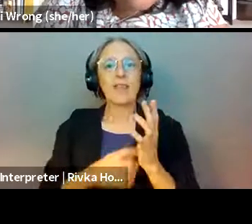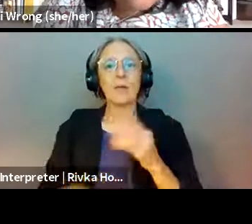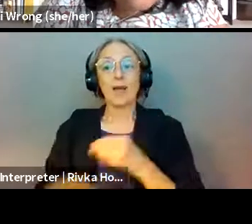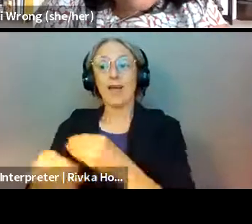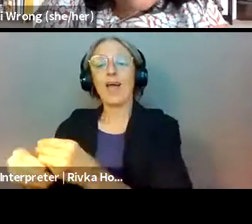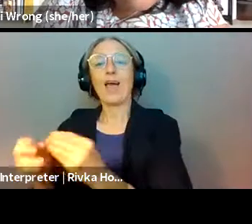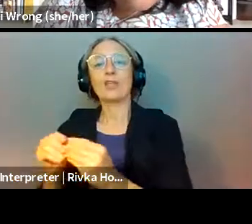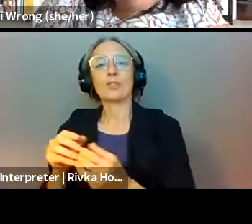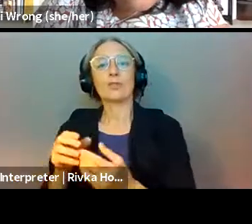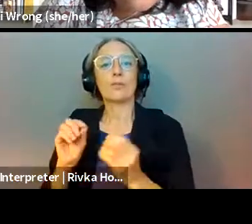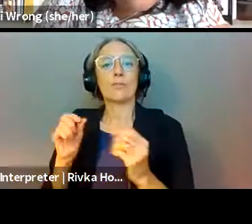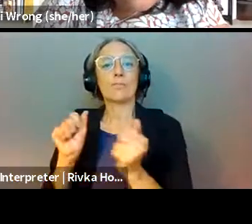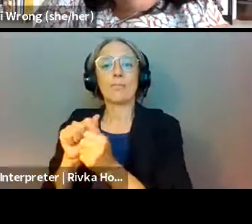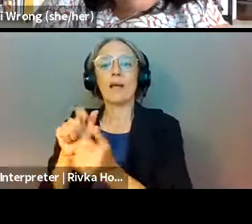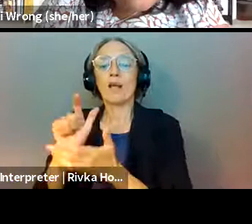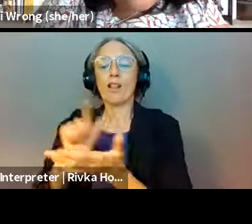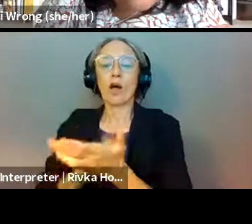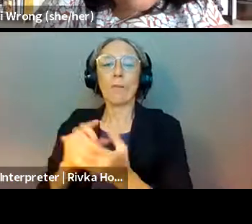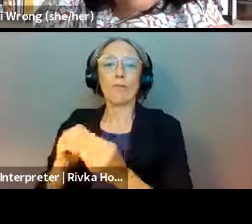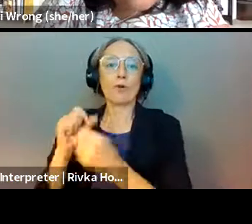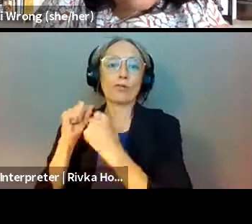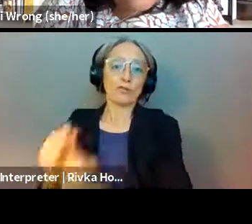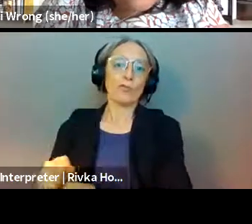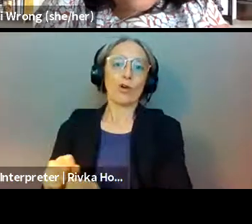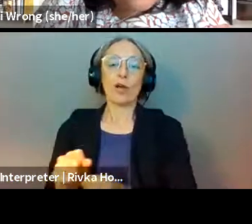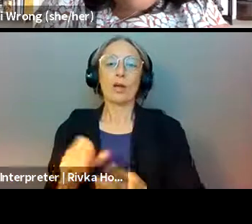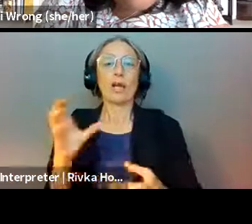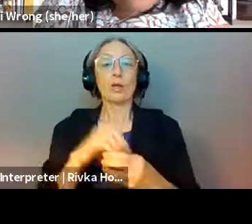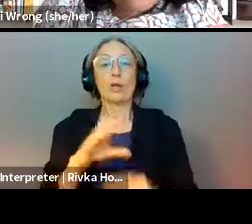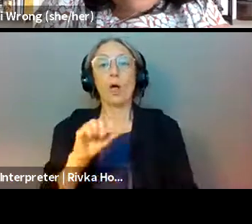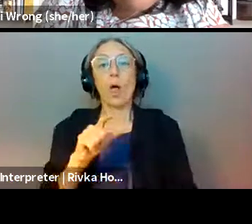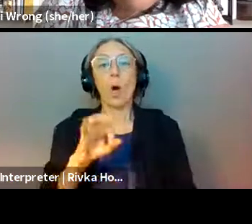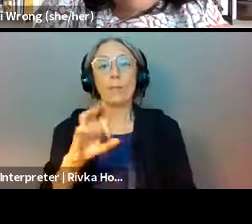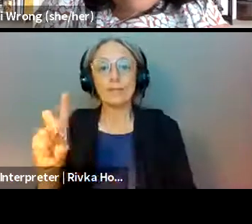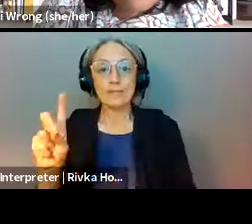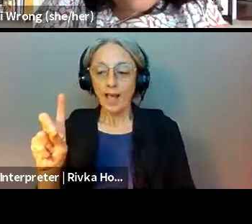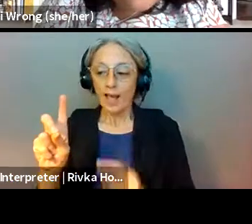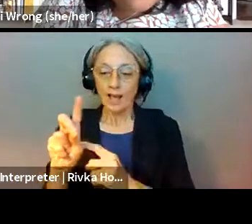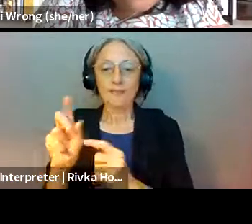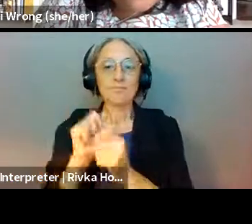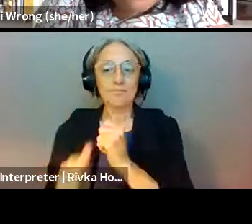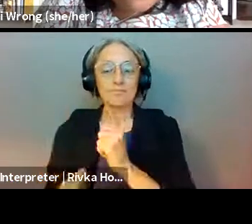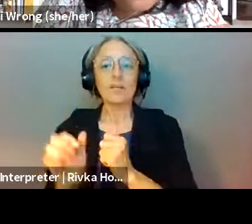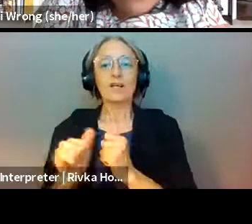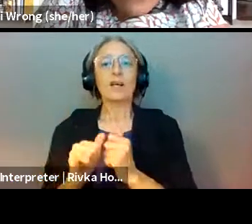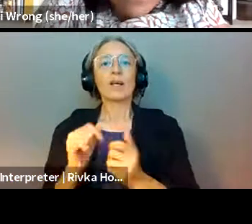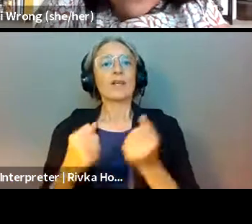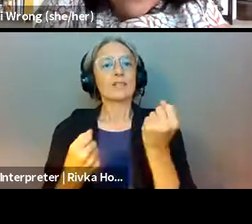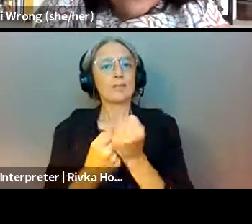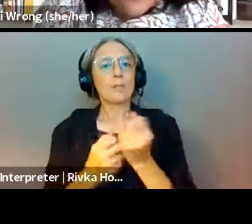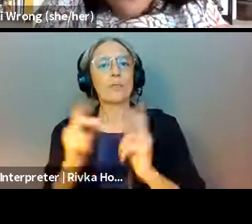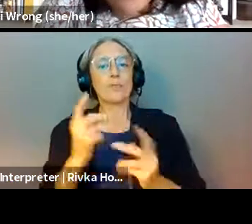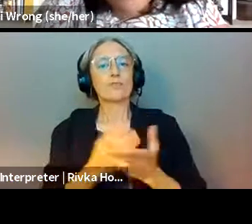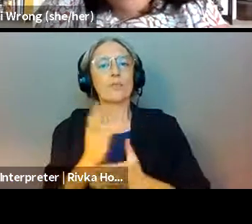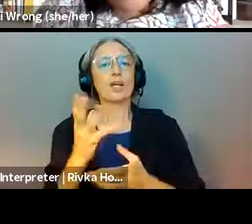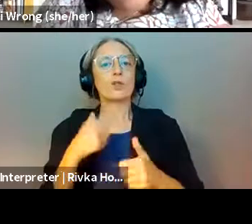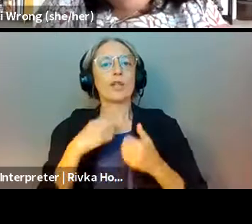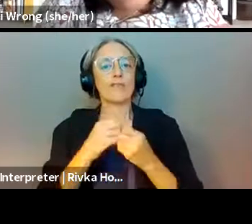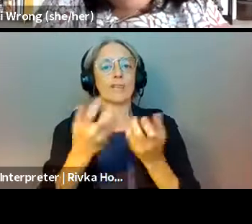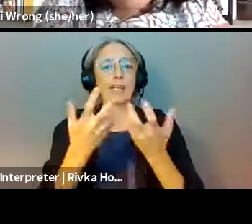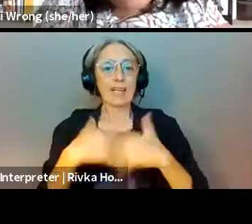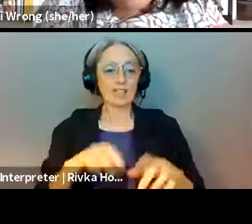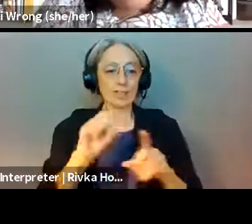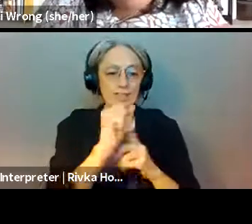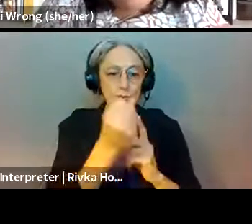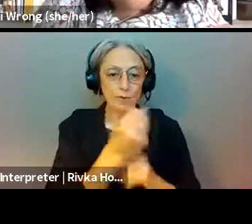the Supreme Court decision of Olmstead, affirming people's right to live in the most integrated setting with their individualized services,